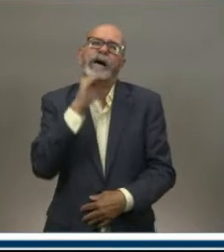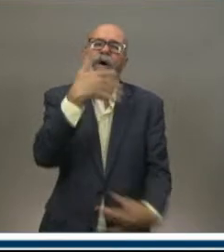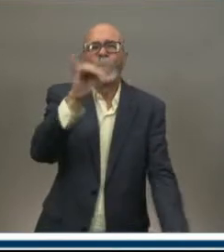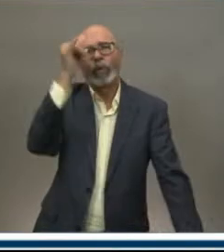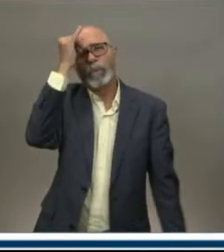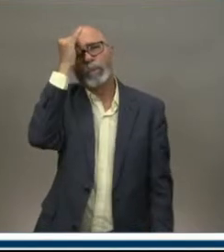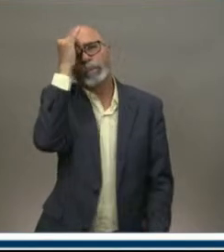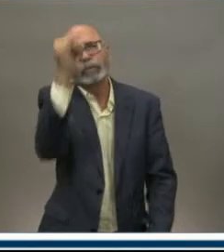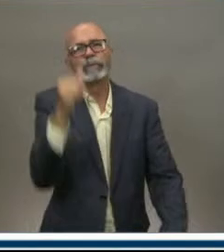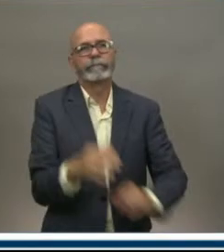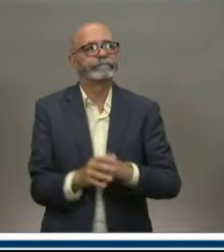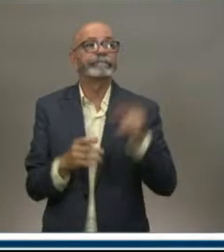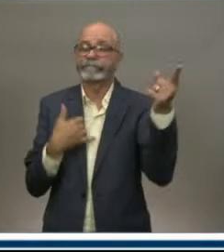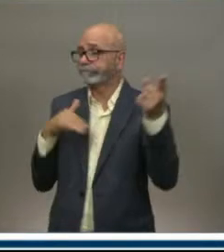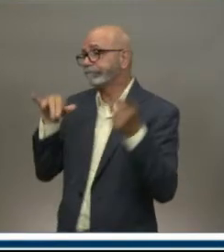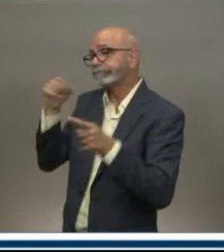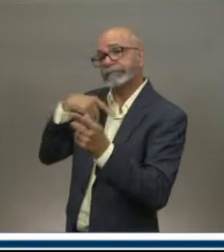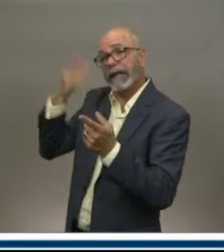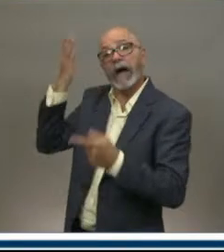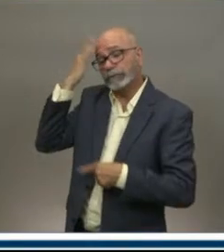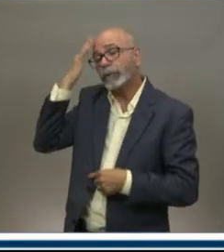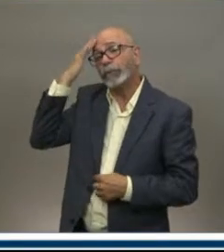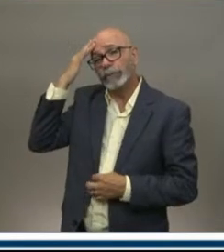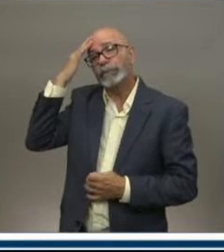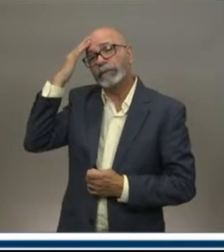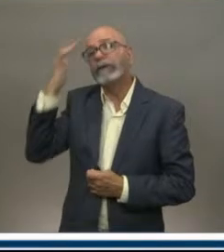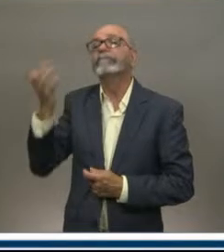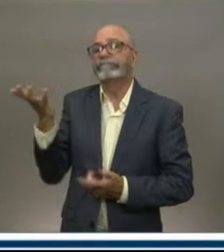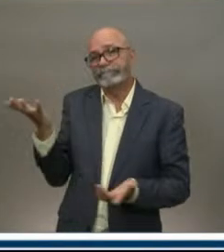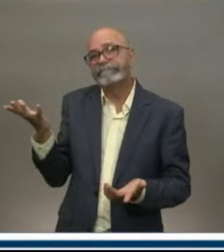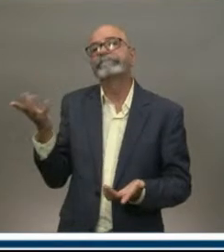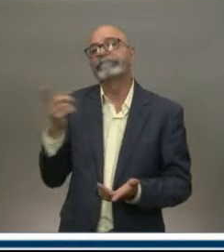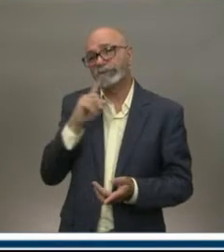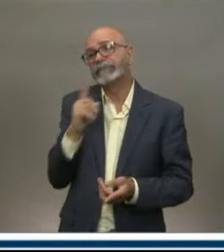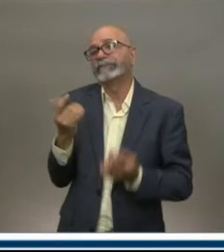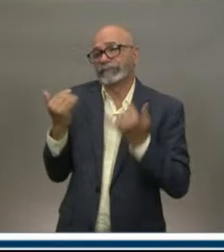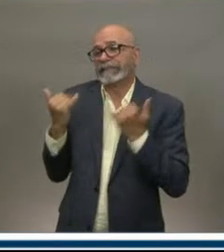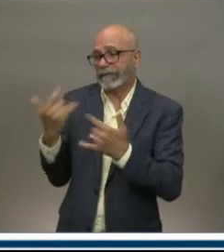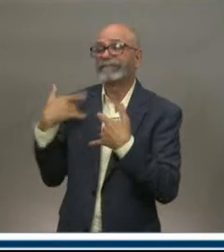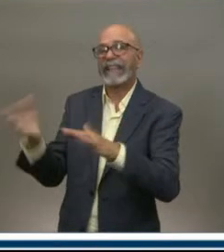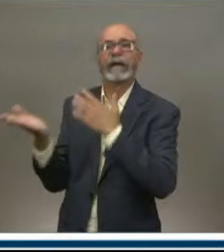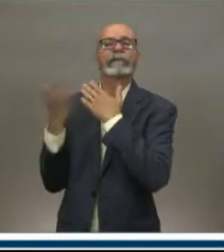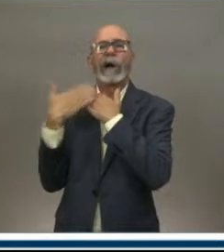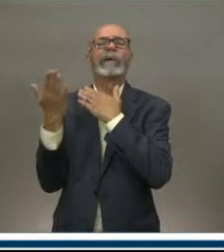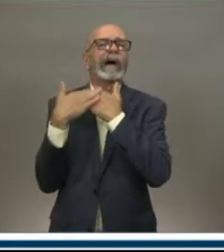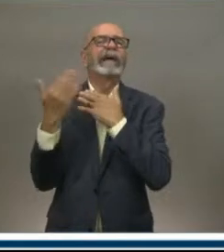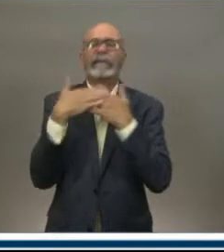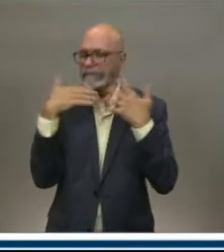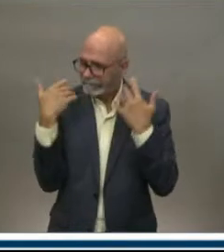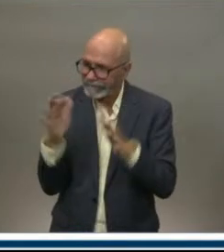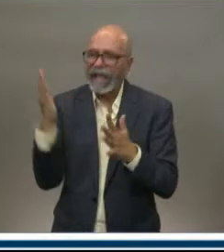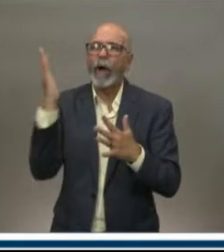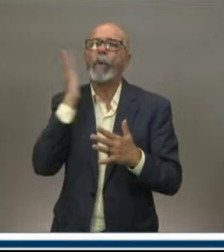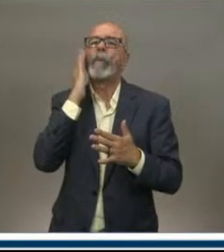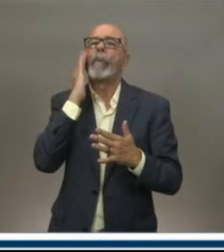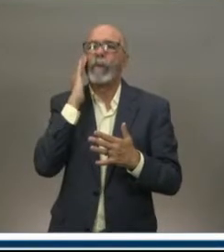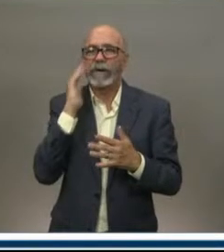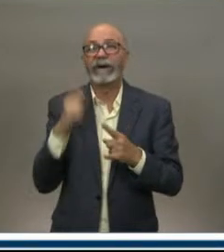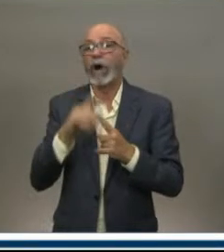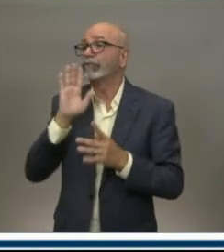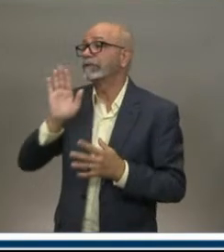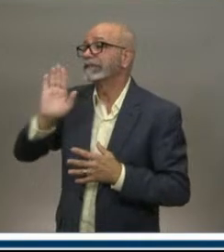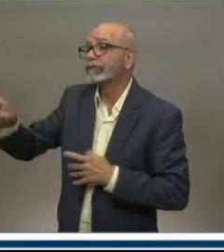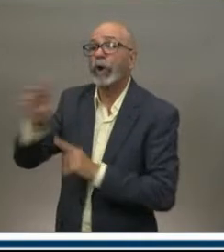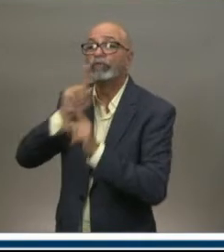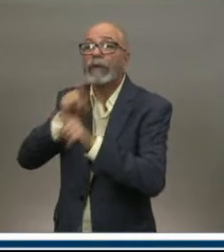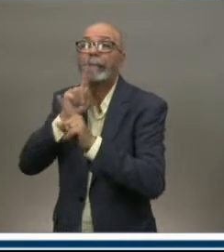action to answer the question that was flagged both in that report as well as the